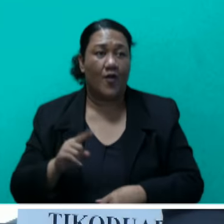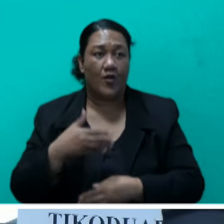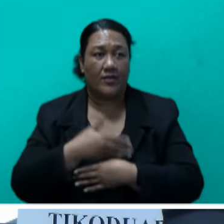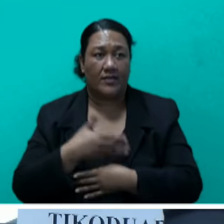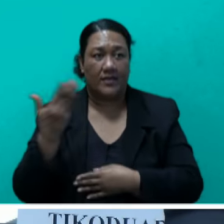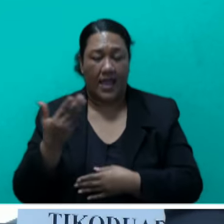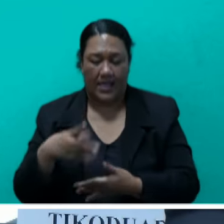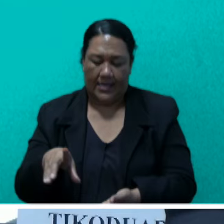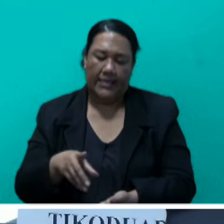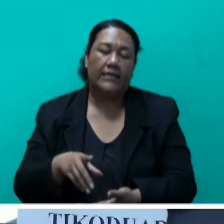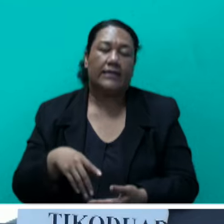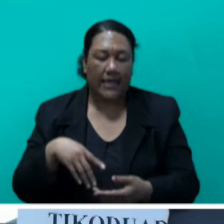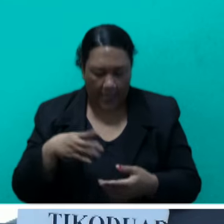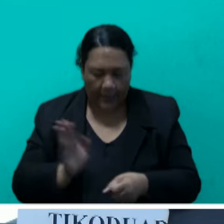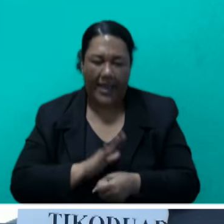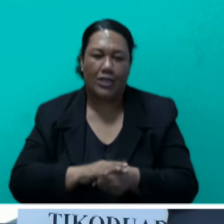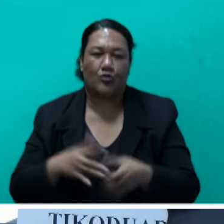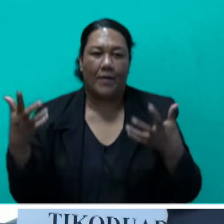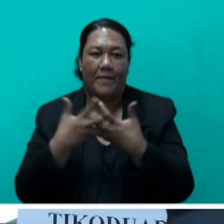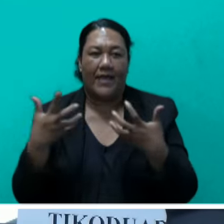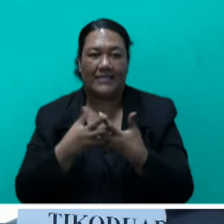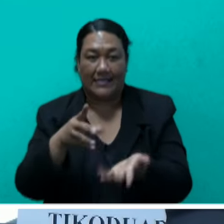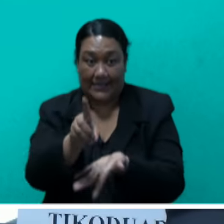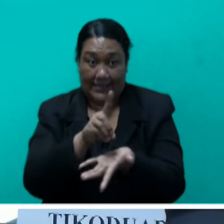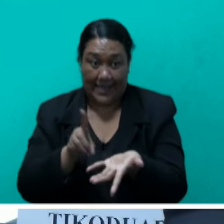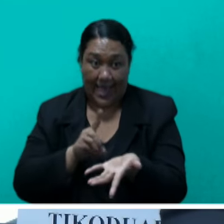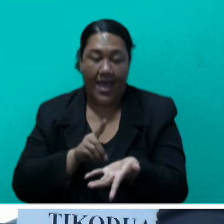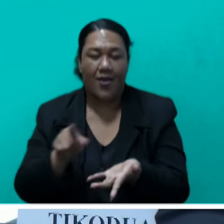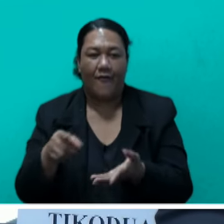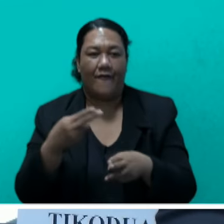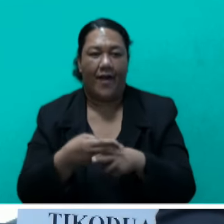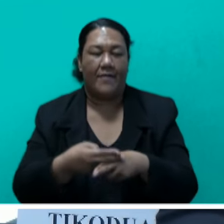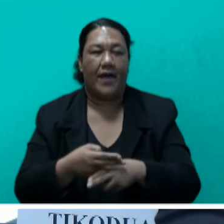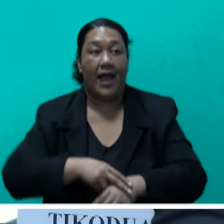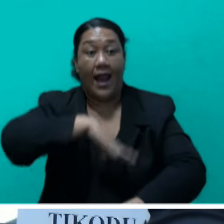of our farmers. And finally, I'm saying this is my last page.